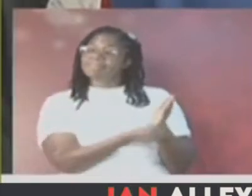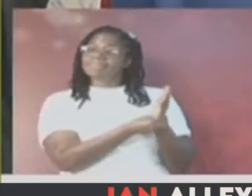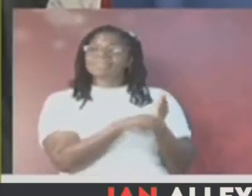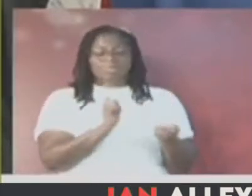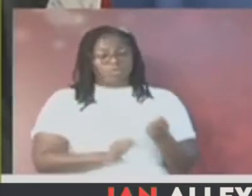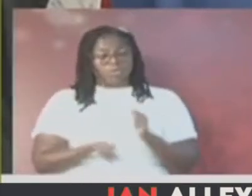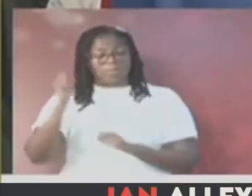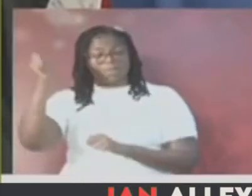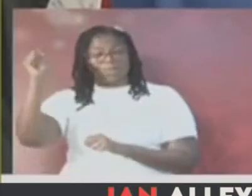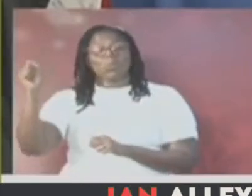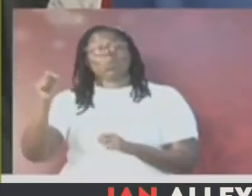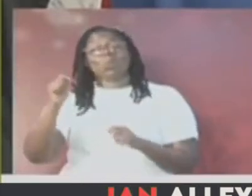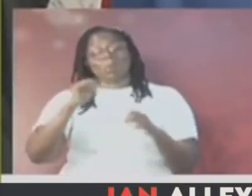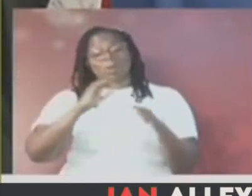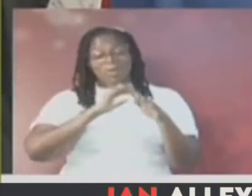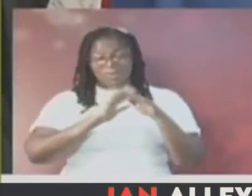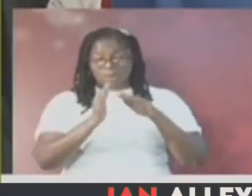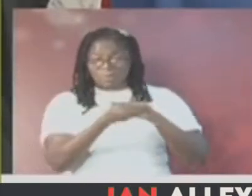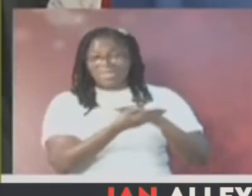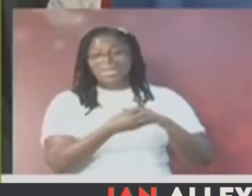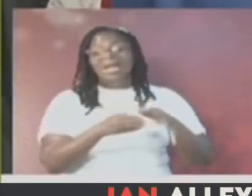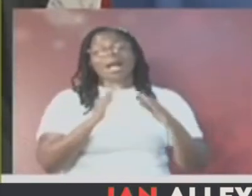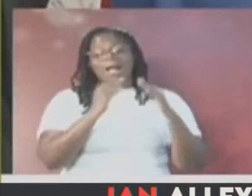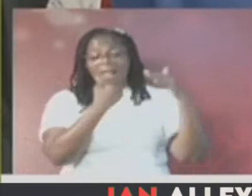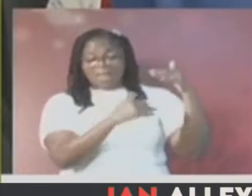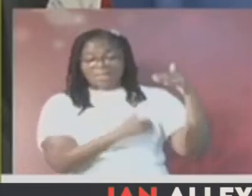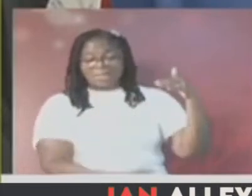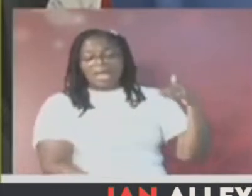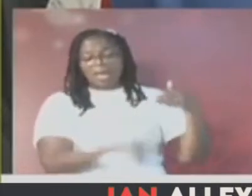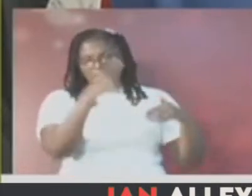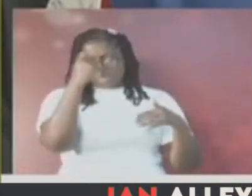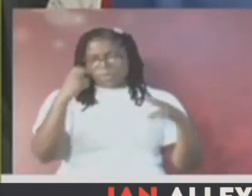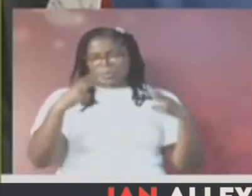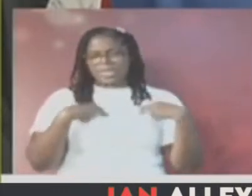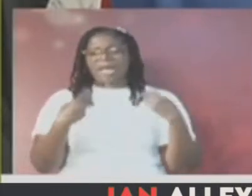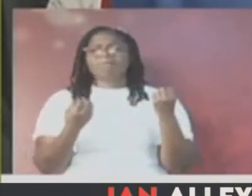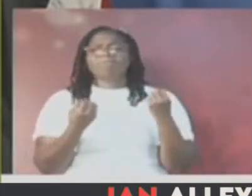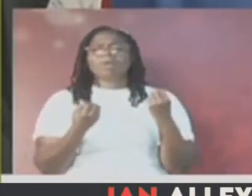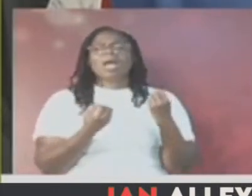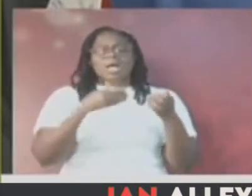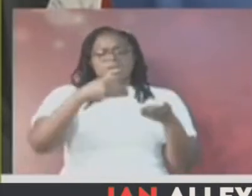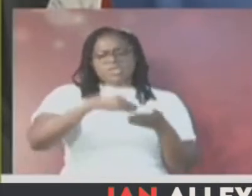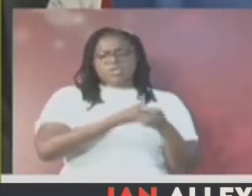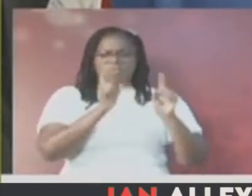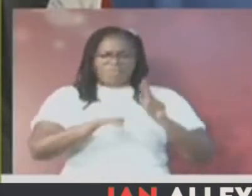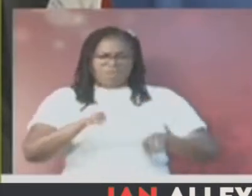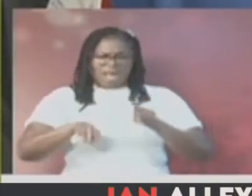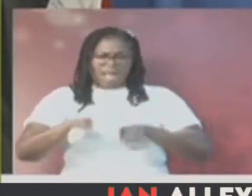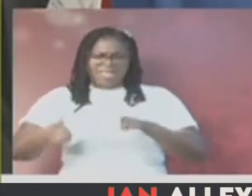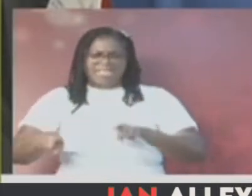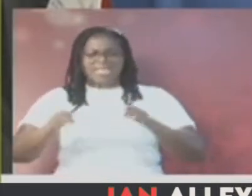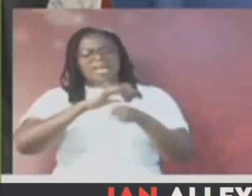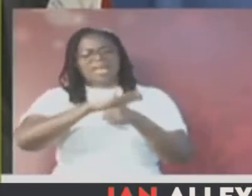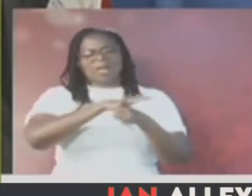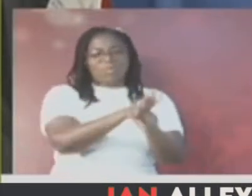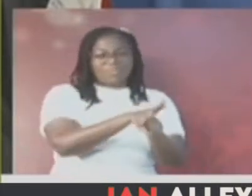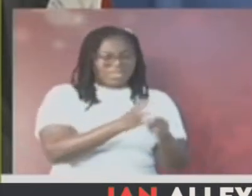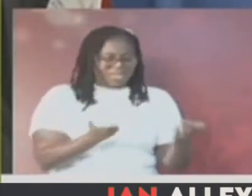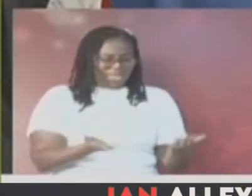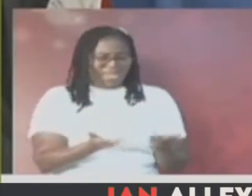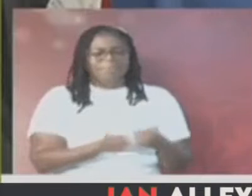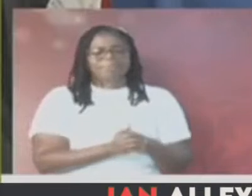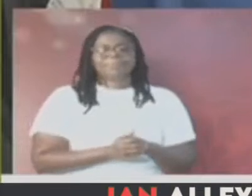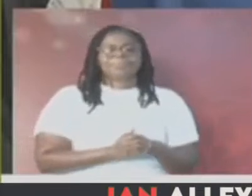P1? The P1 virus here. Now, we in Trinidad and Tobago, we are in a peculiar geographical